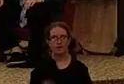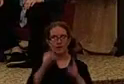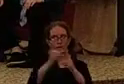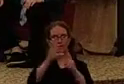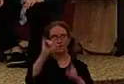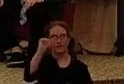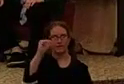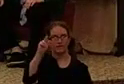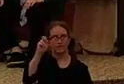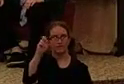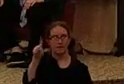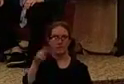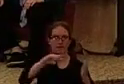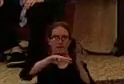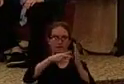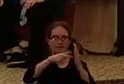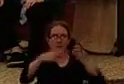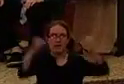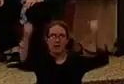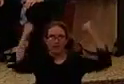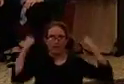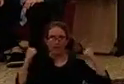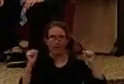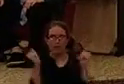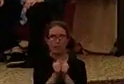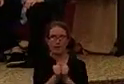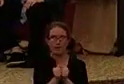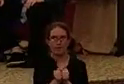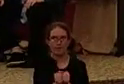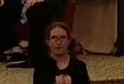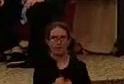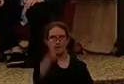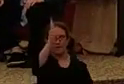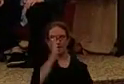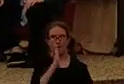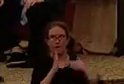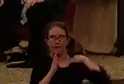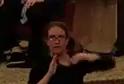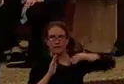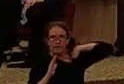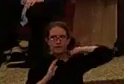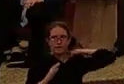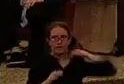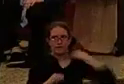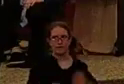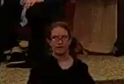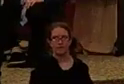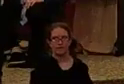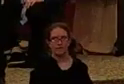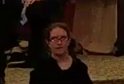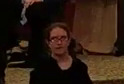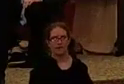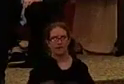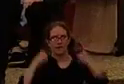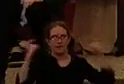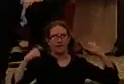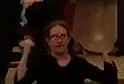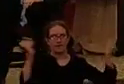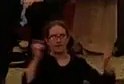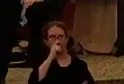Israel means? Power with God. Whew.